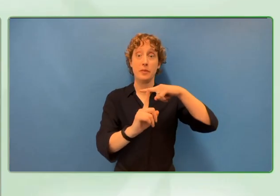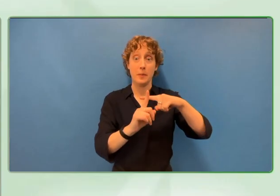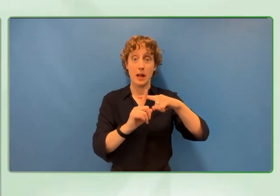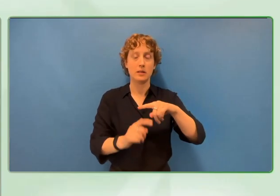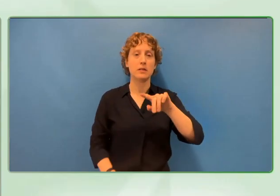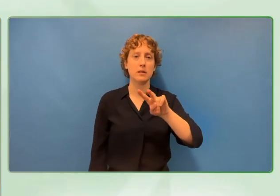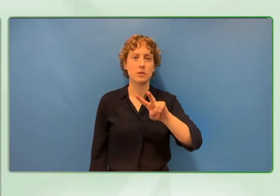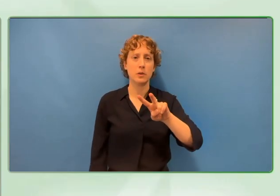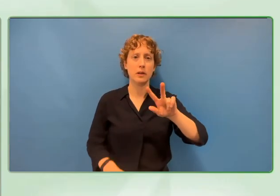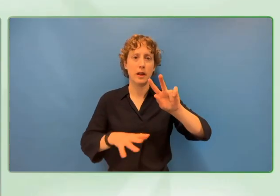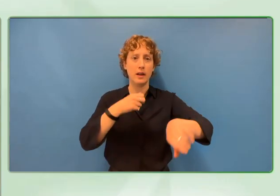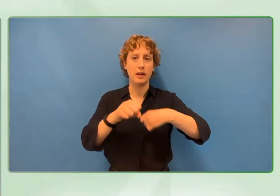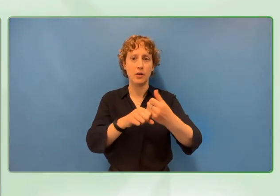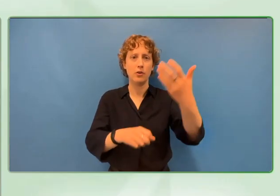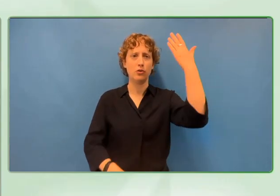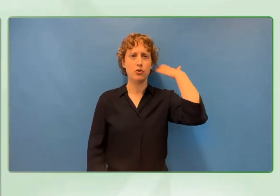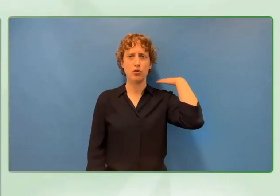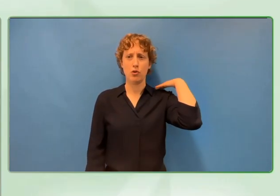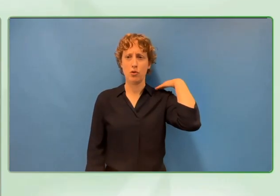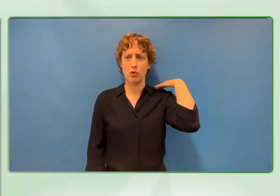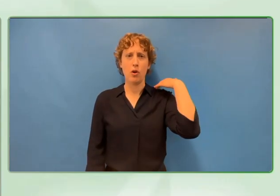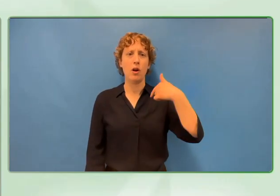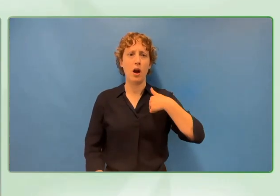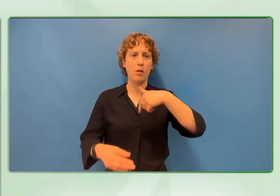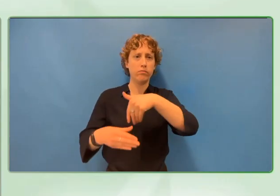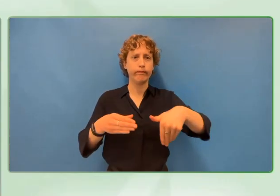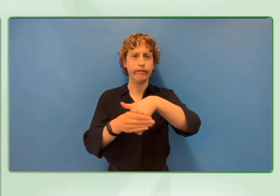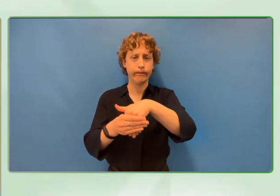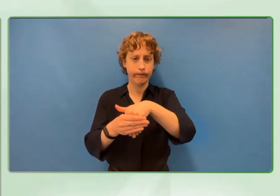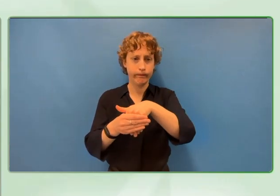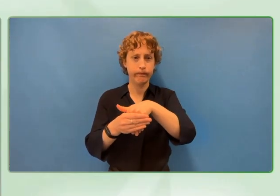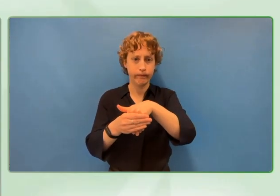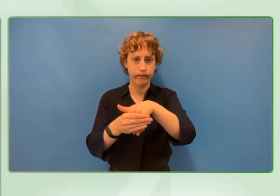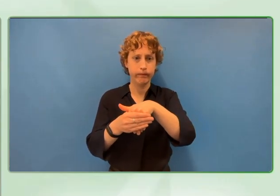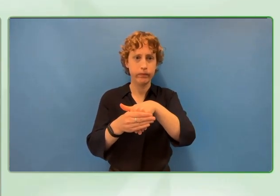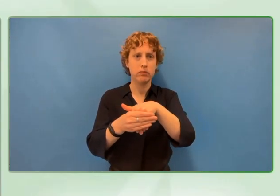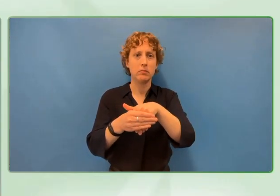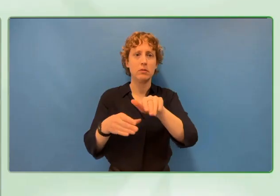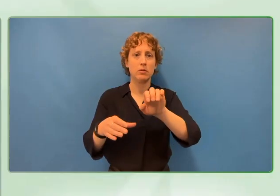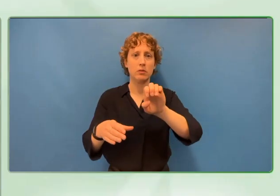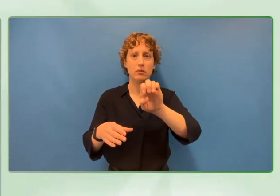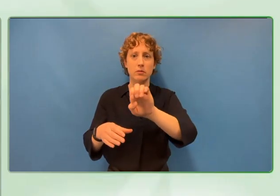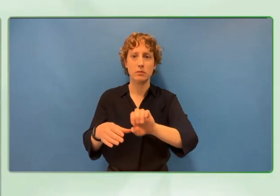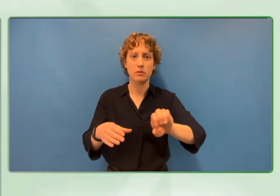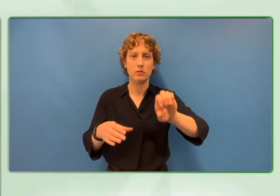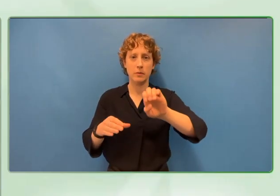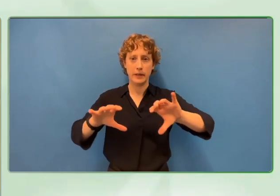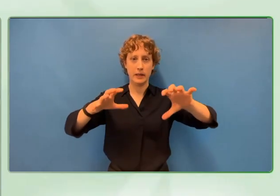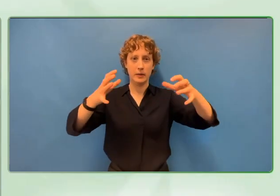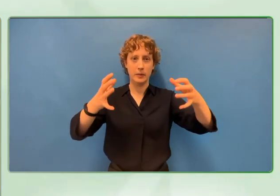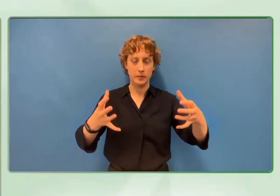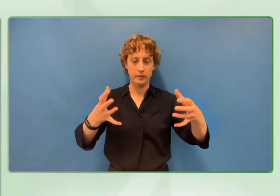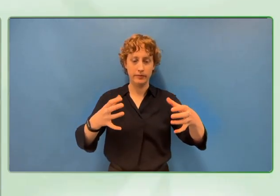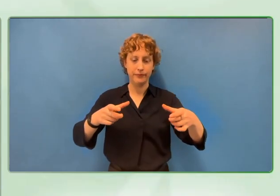evaluate an outstanding Finnish DVD called Socrates for the Modern Times, and which was even translated